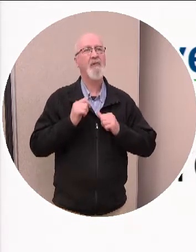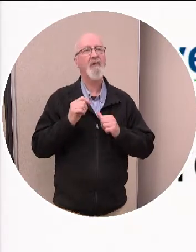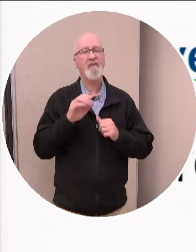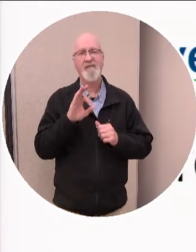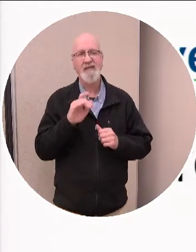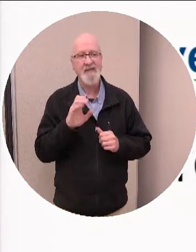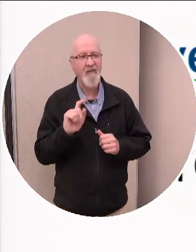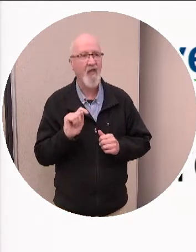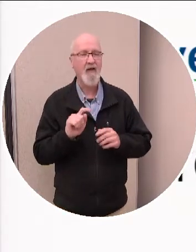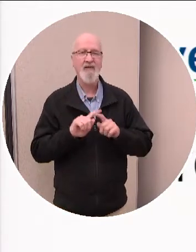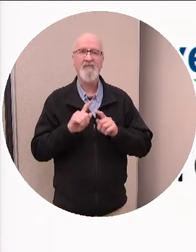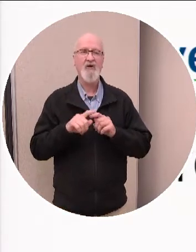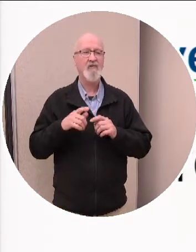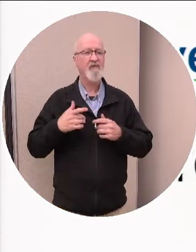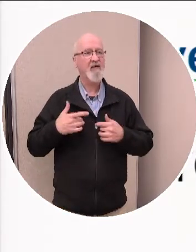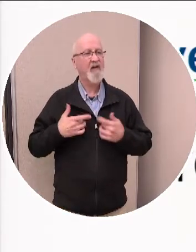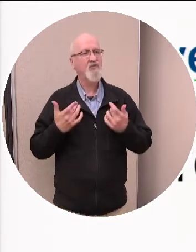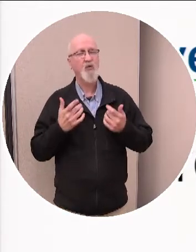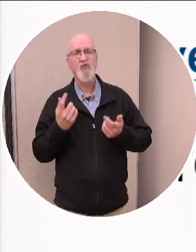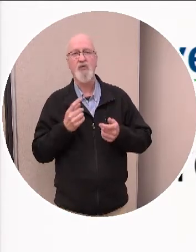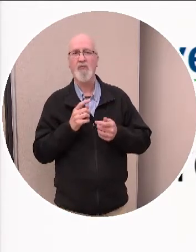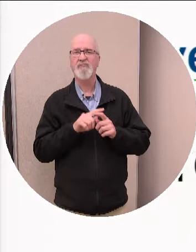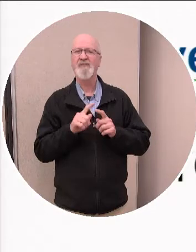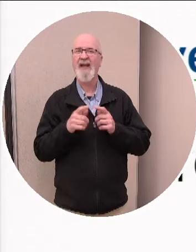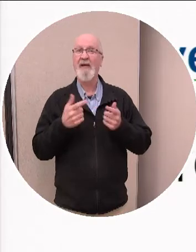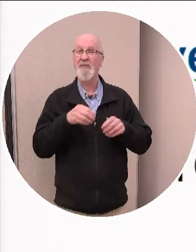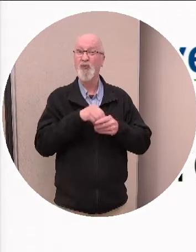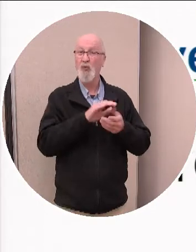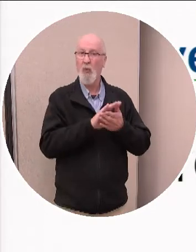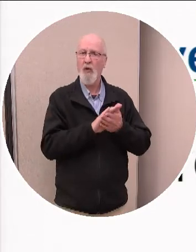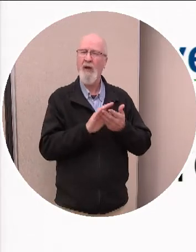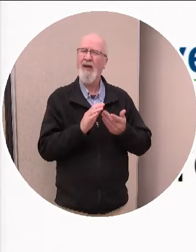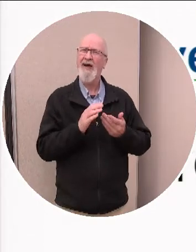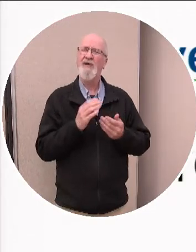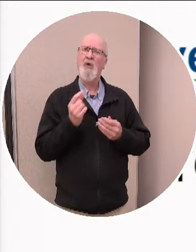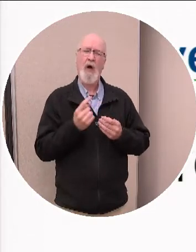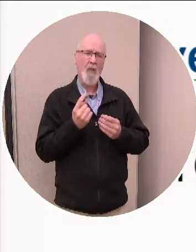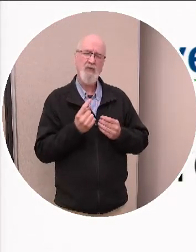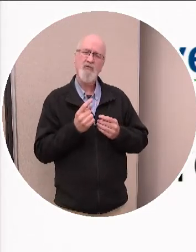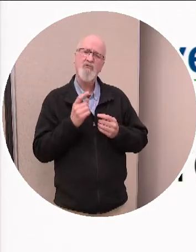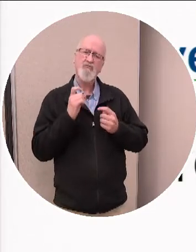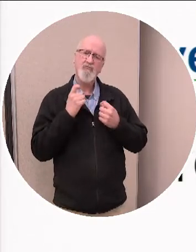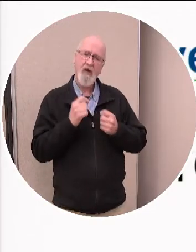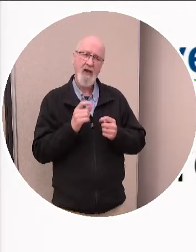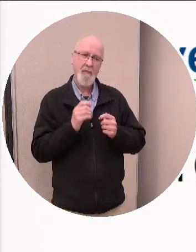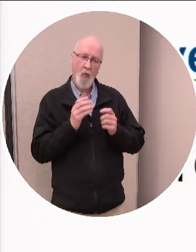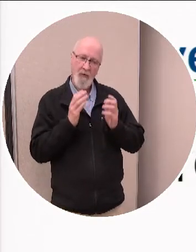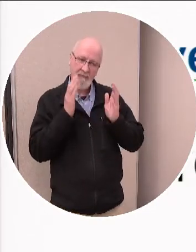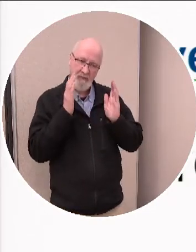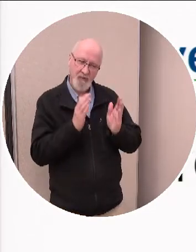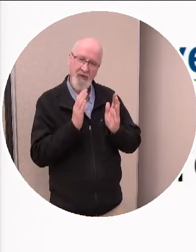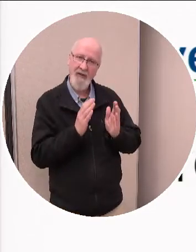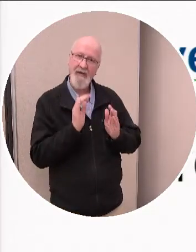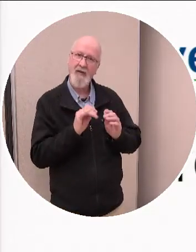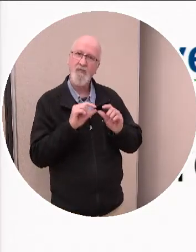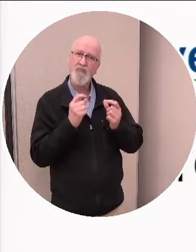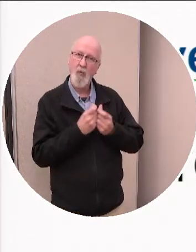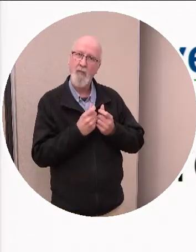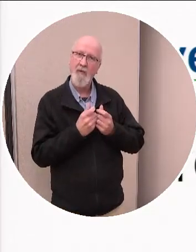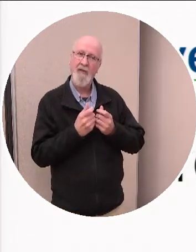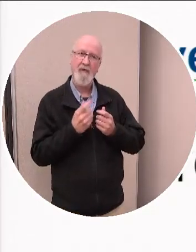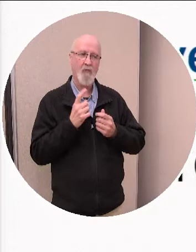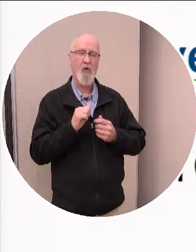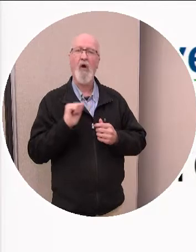diversity events. We got a lot of online resources there. And it's a particular emphasis that we continue to need to make with our school